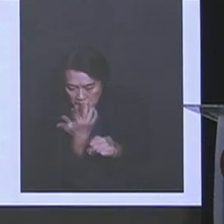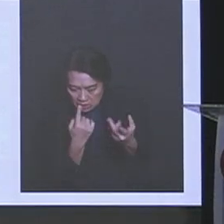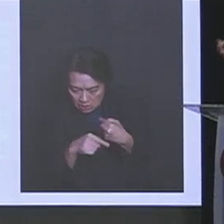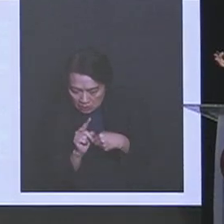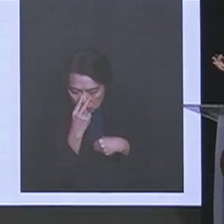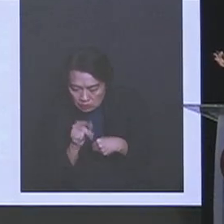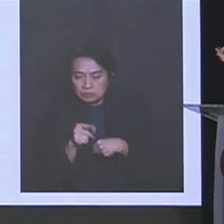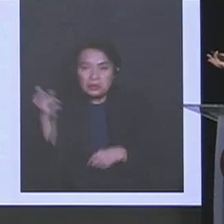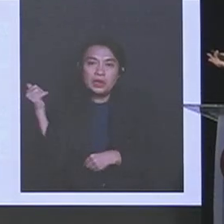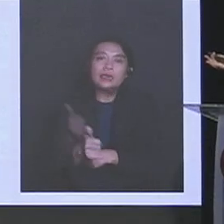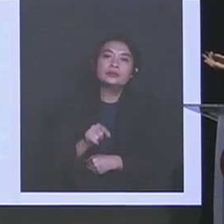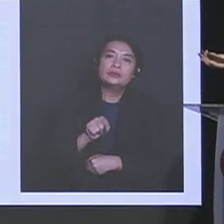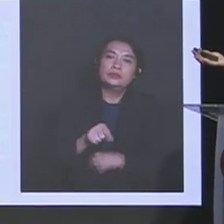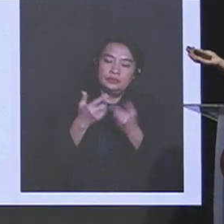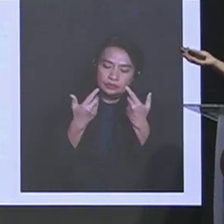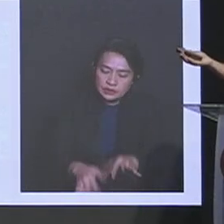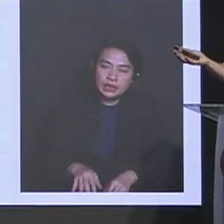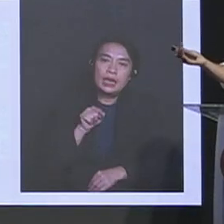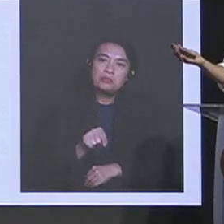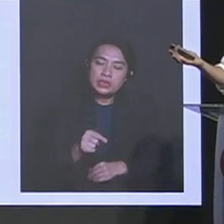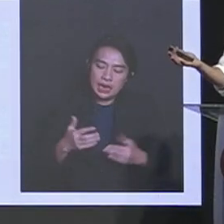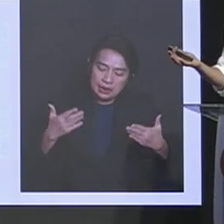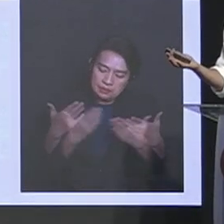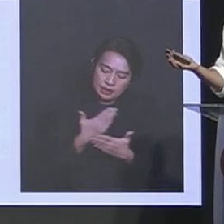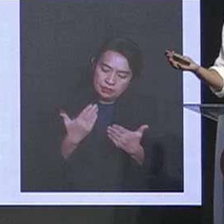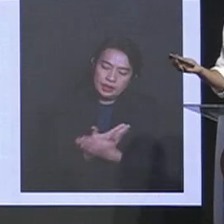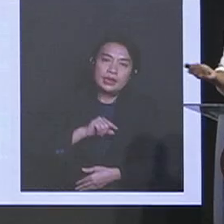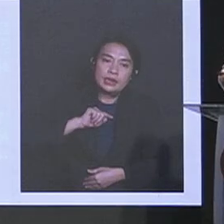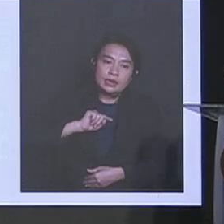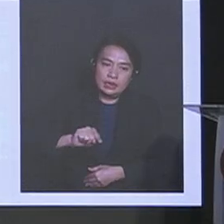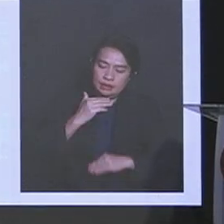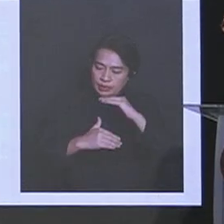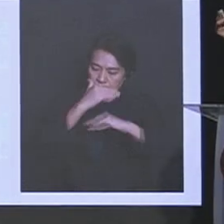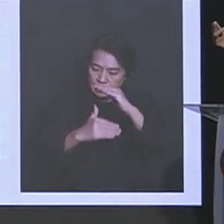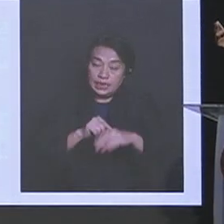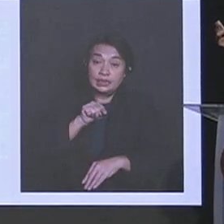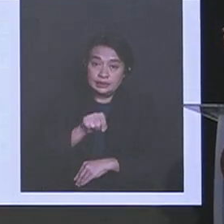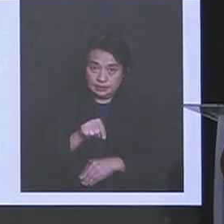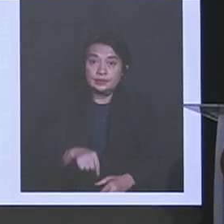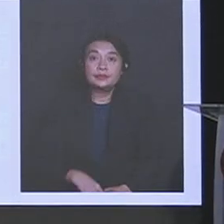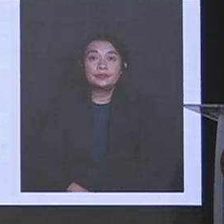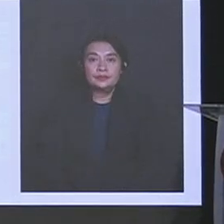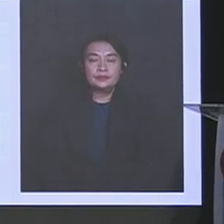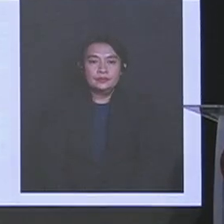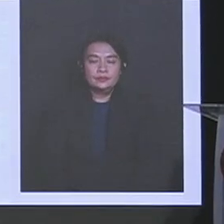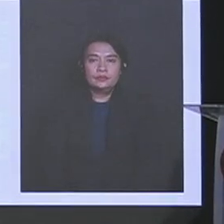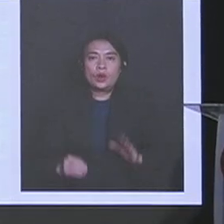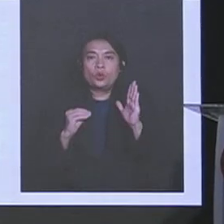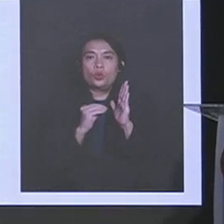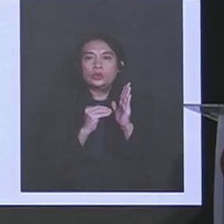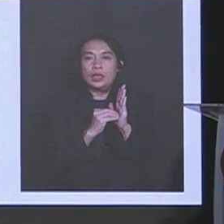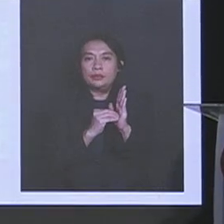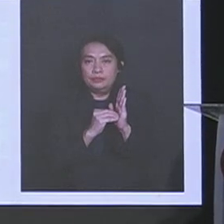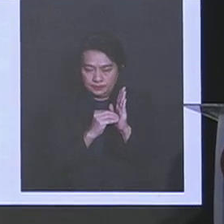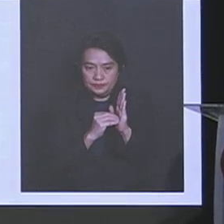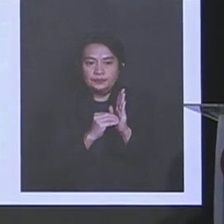I don't know if that's a thing here in Bangkok, transfer of development rights, so which says you can't build